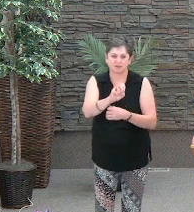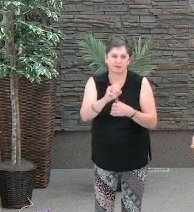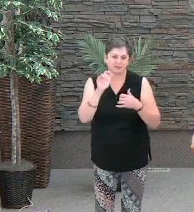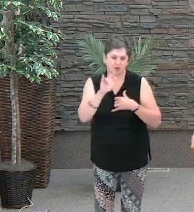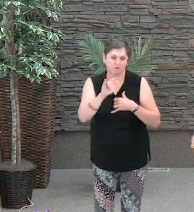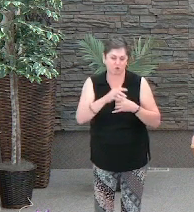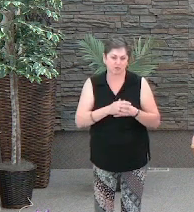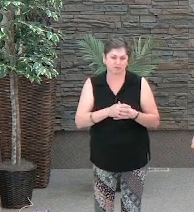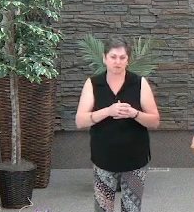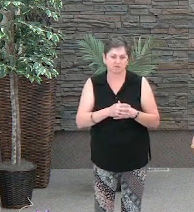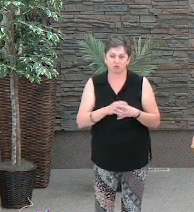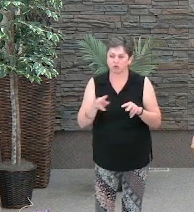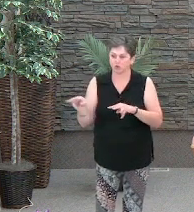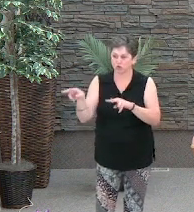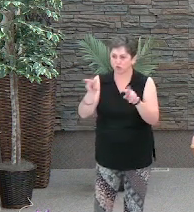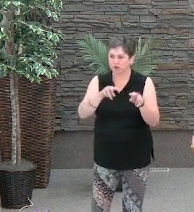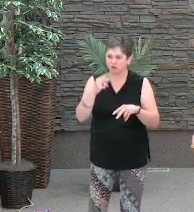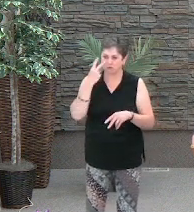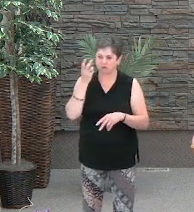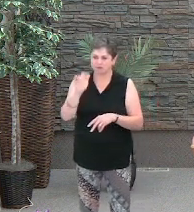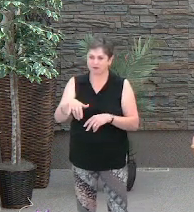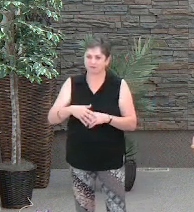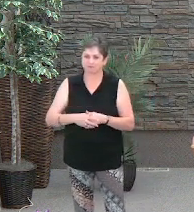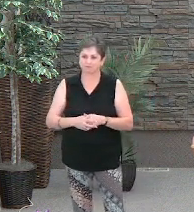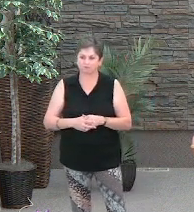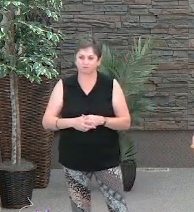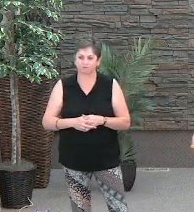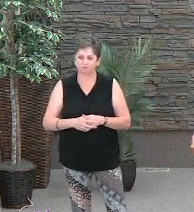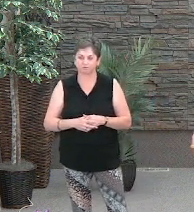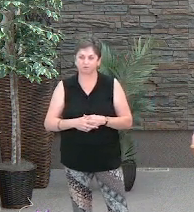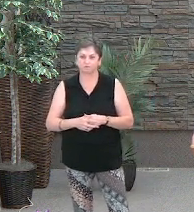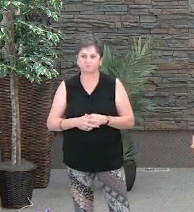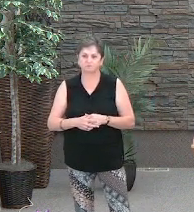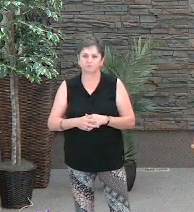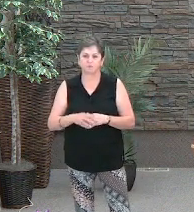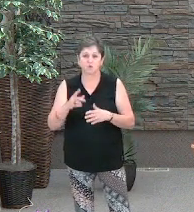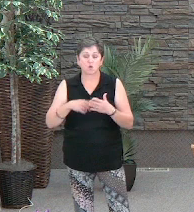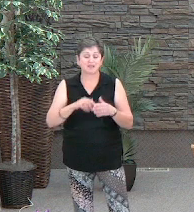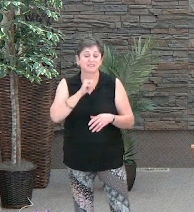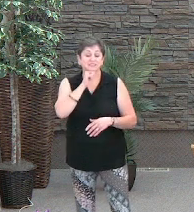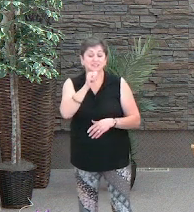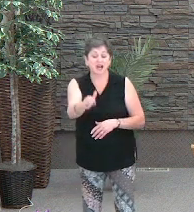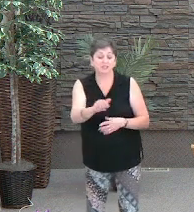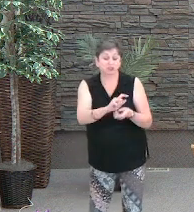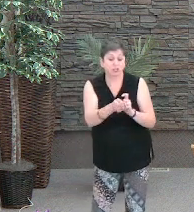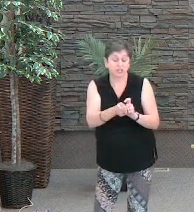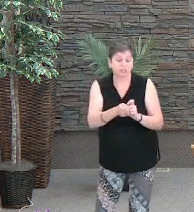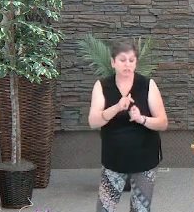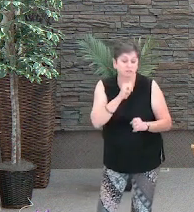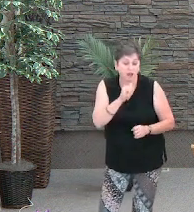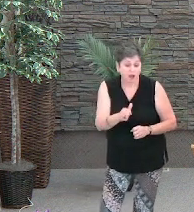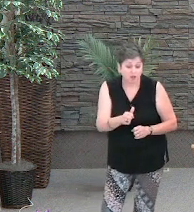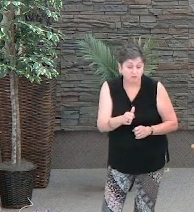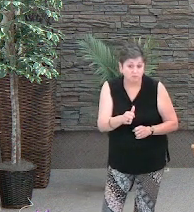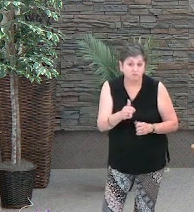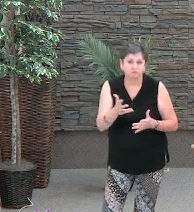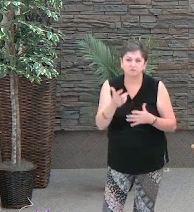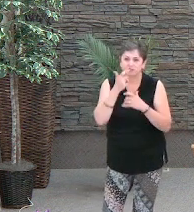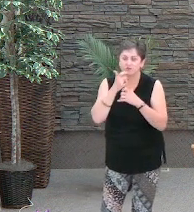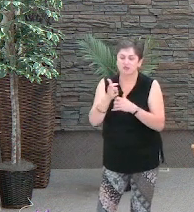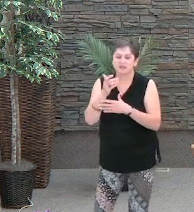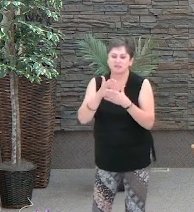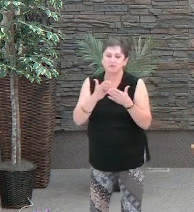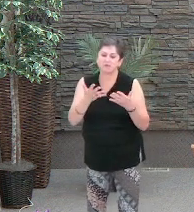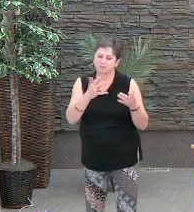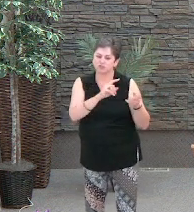Force. Just look around. I think you can see that. What has not changed? I think it's interesting that some